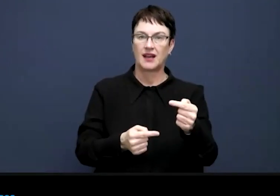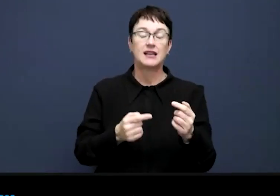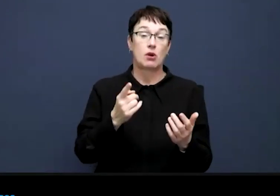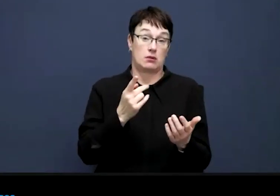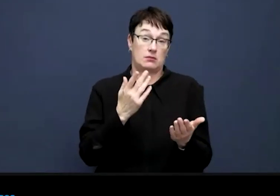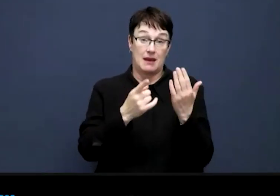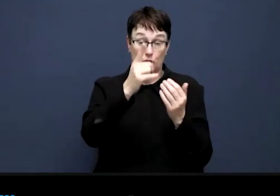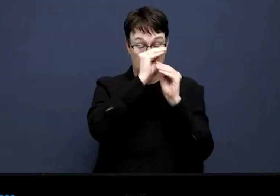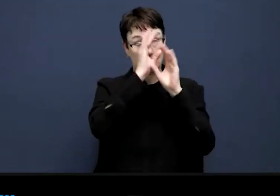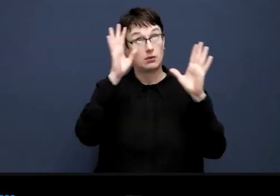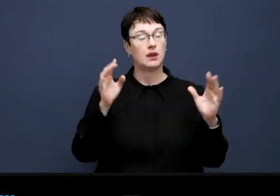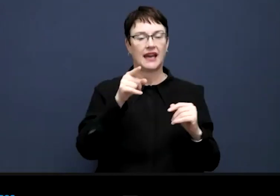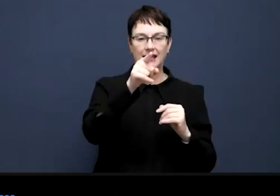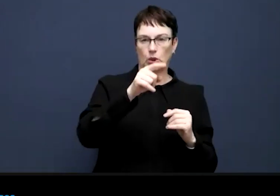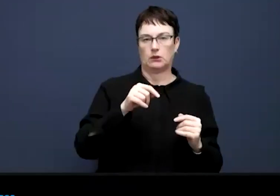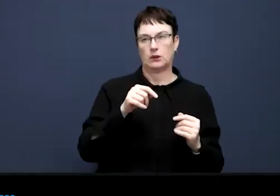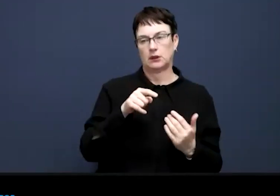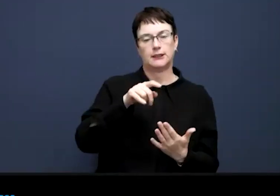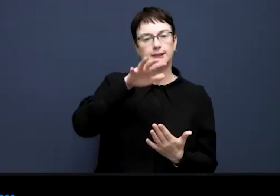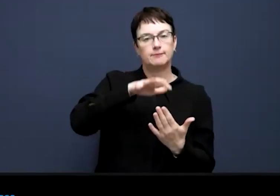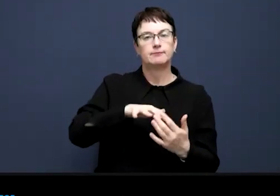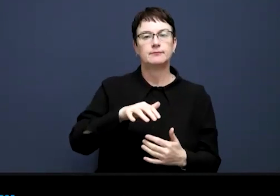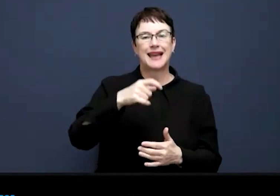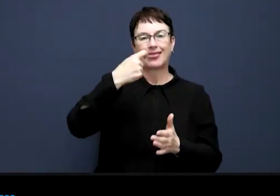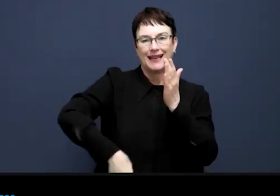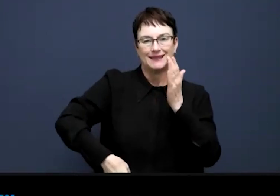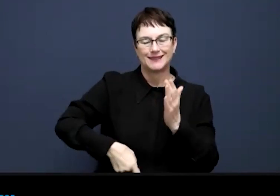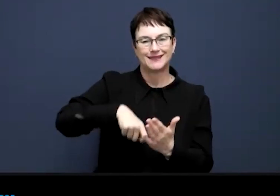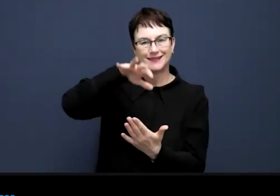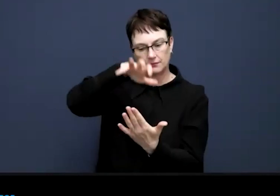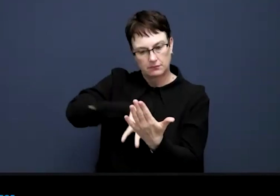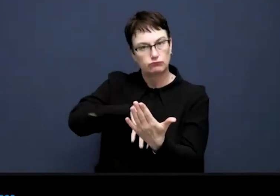and following it, and turns out it invented stuff or it left stuff out.